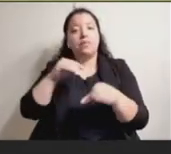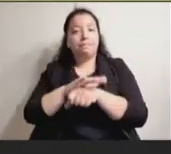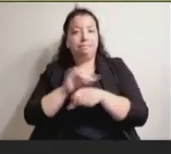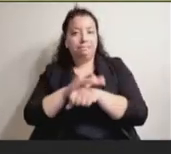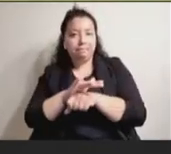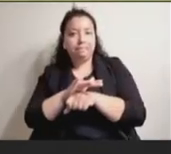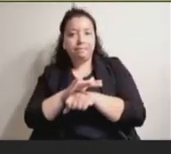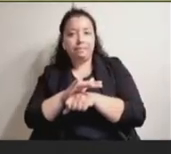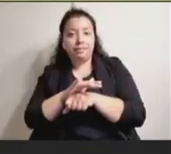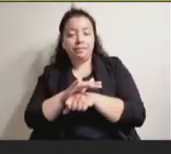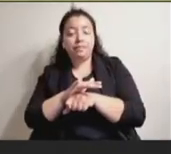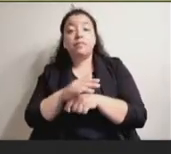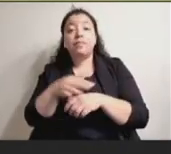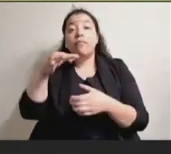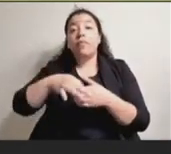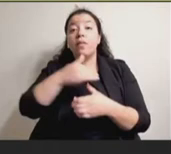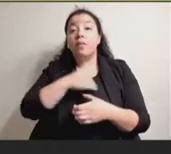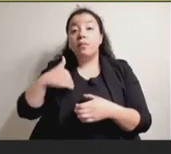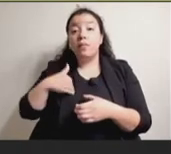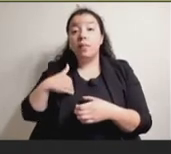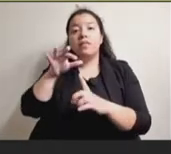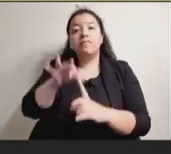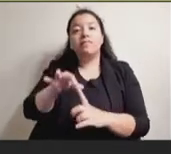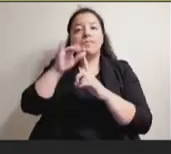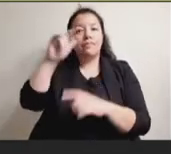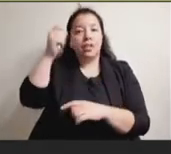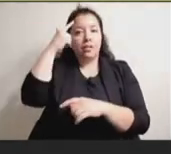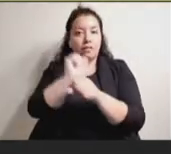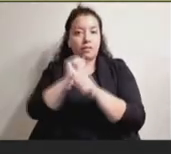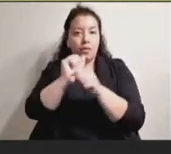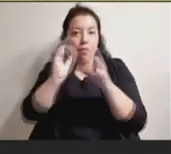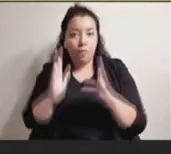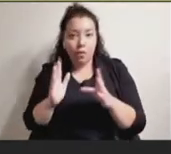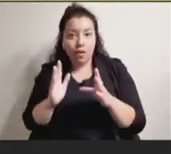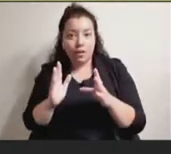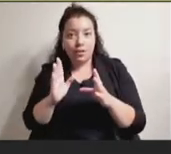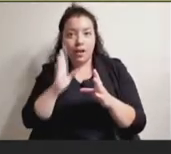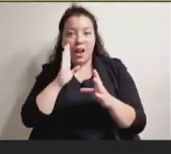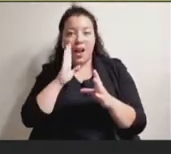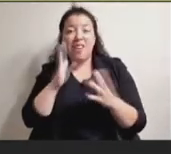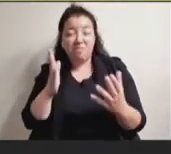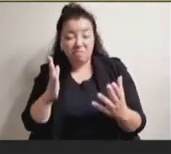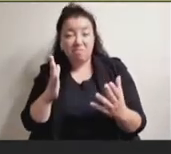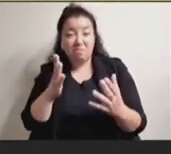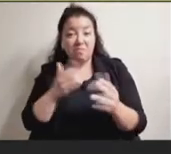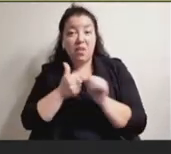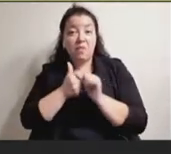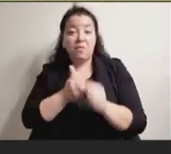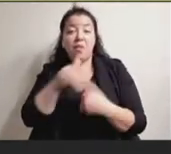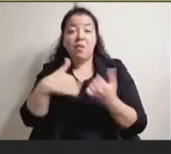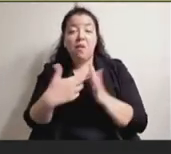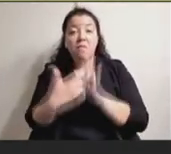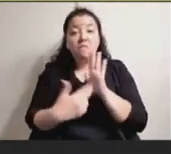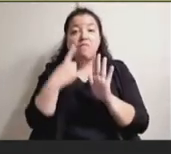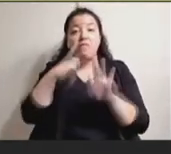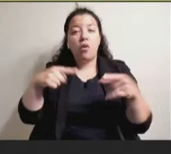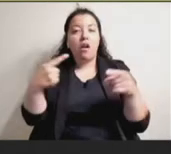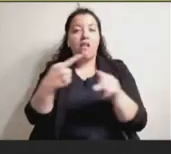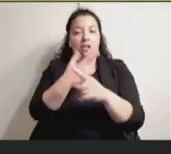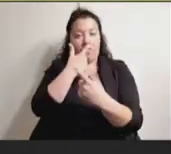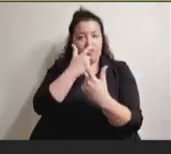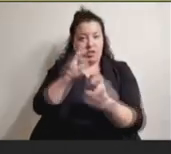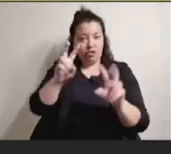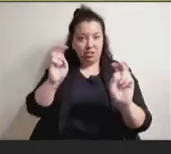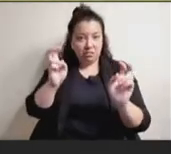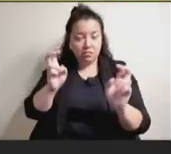The voting members are special government employees and are therefore subject to conflict of interest laws and regulations, as are all members